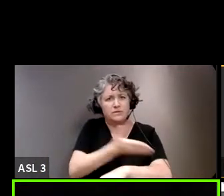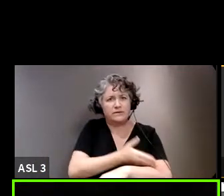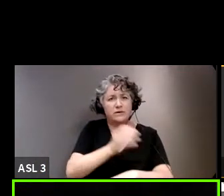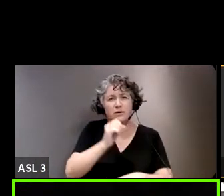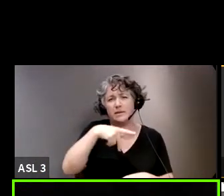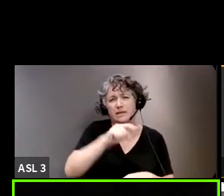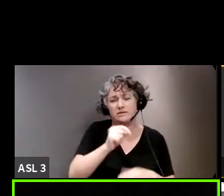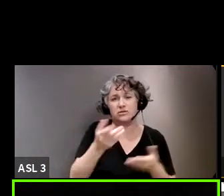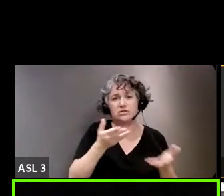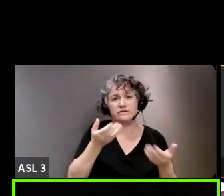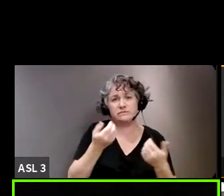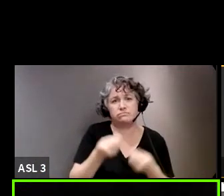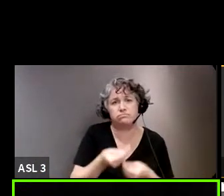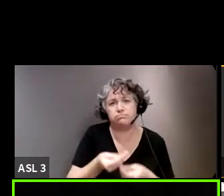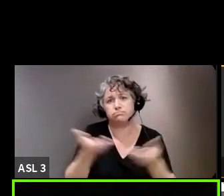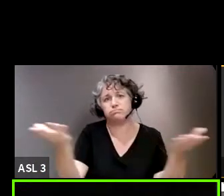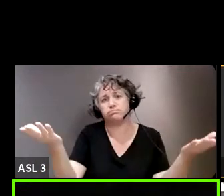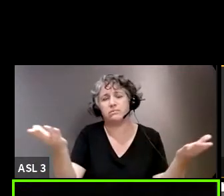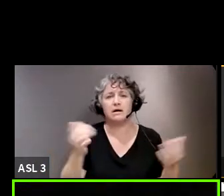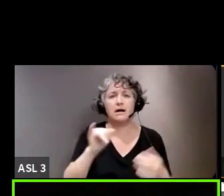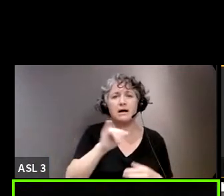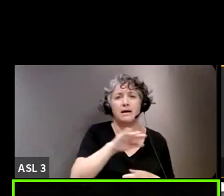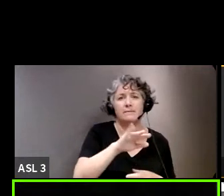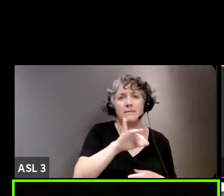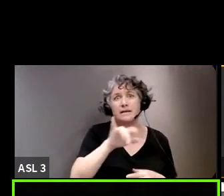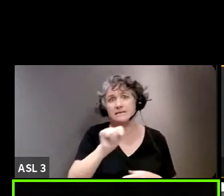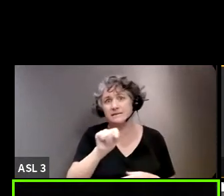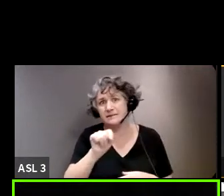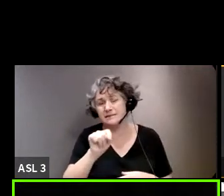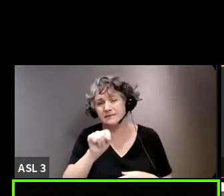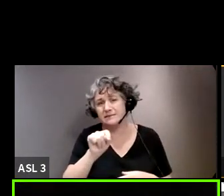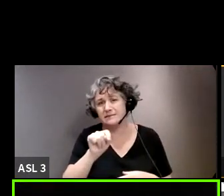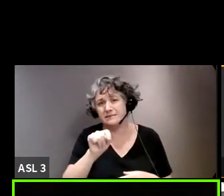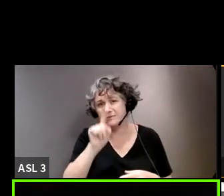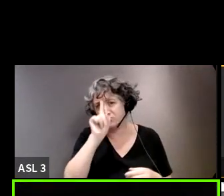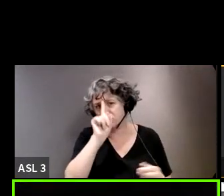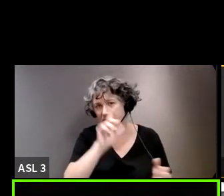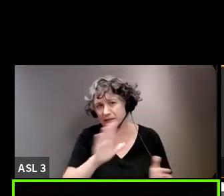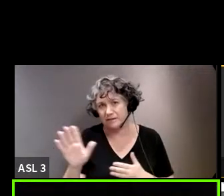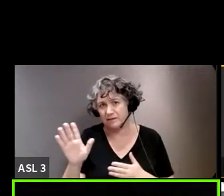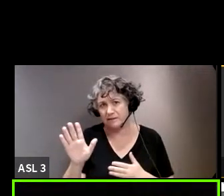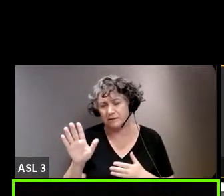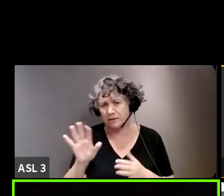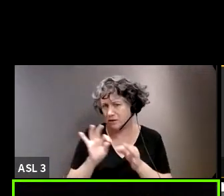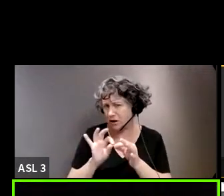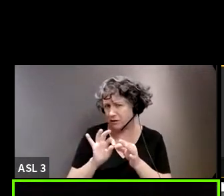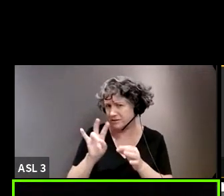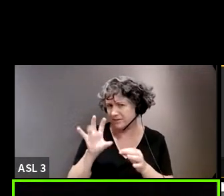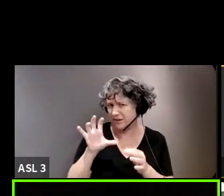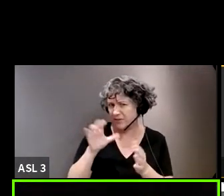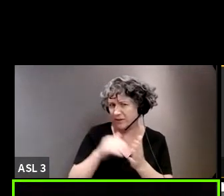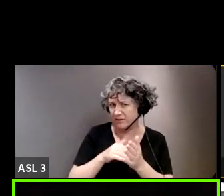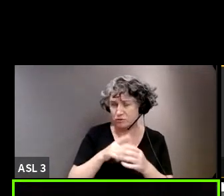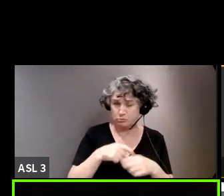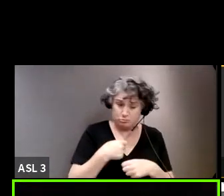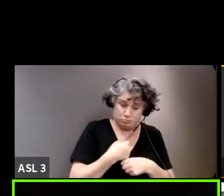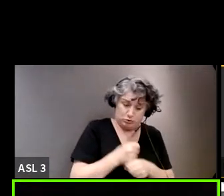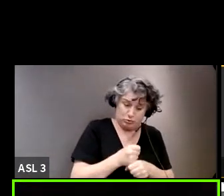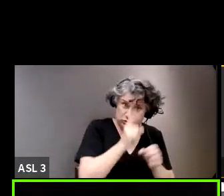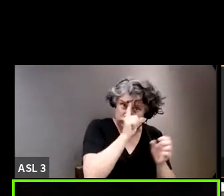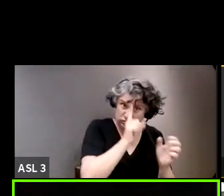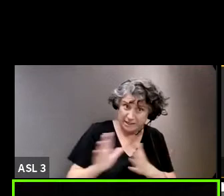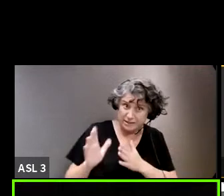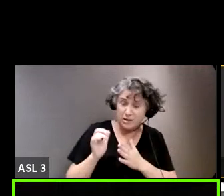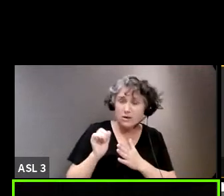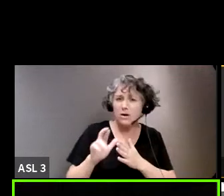delivery to the community through an imit strategy is this cost only to produce the imit strategy or